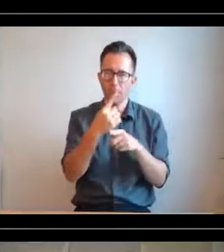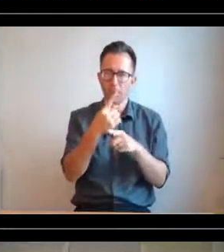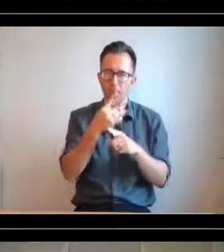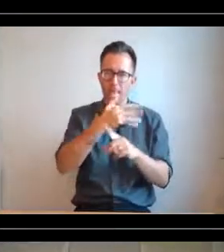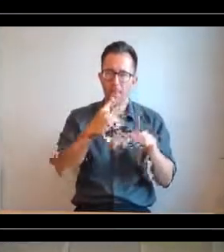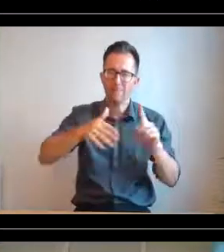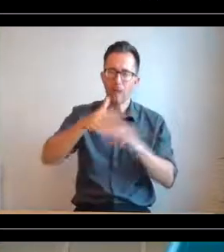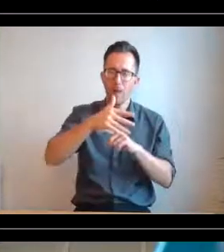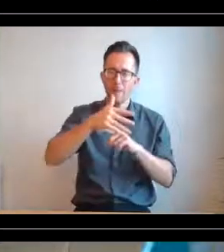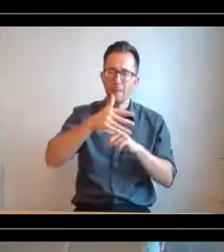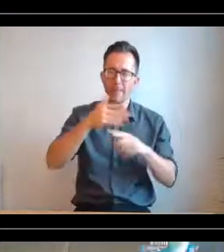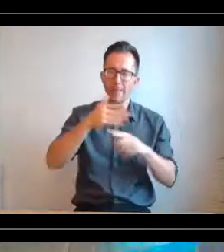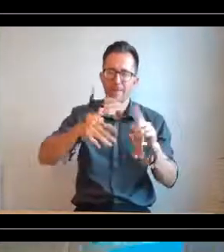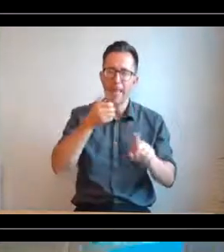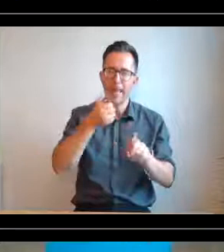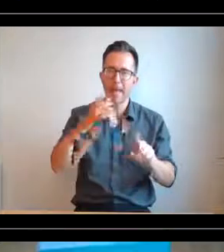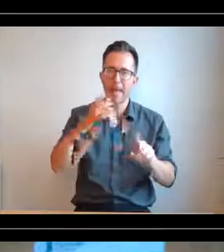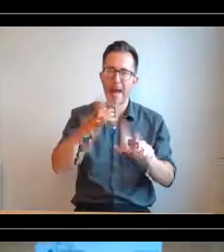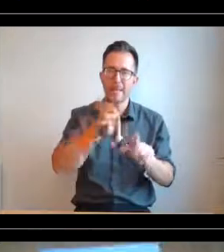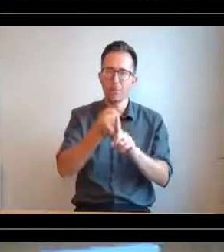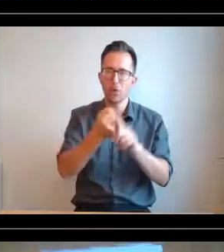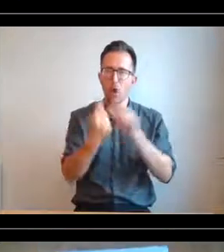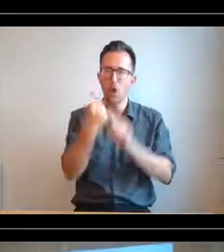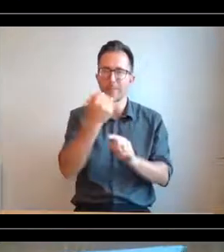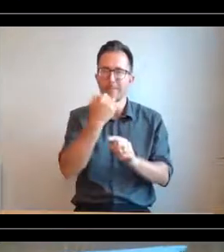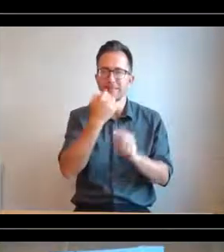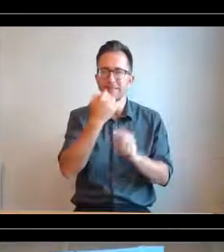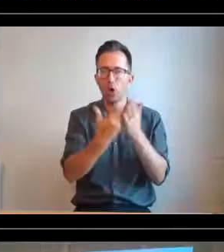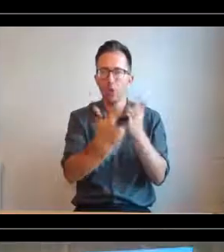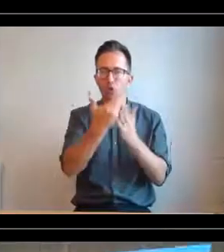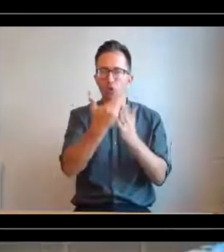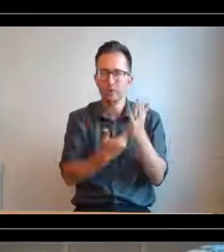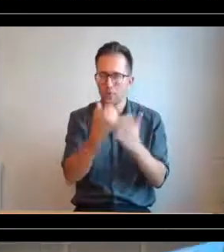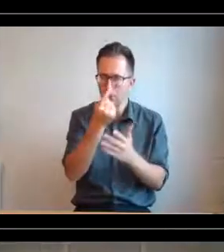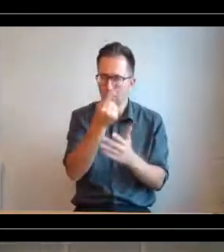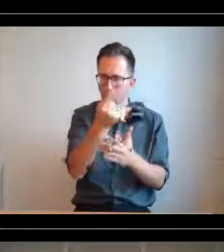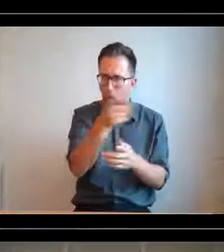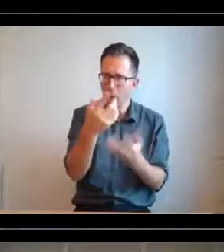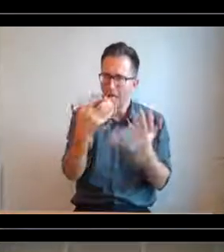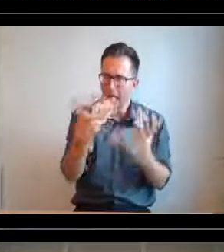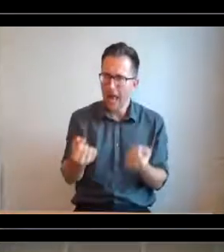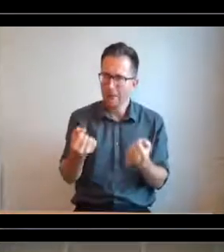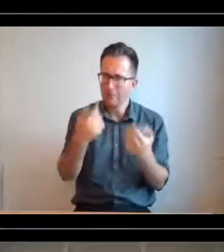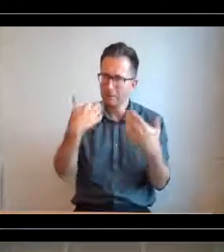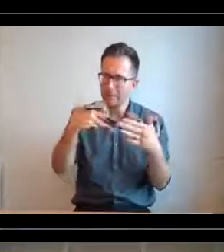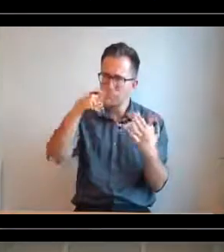update document, perhaps it's that one that some of you have in your possession.